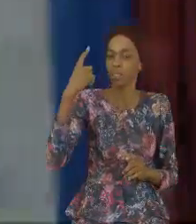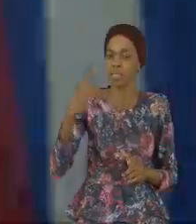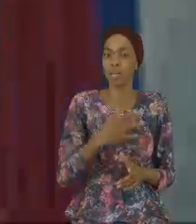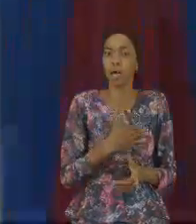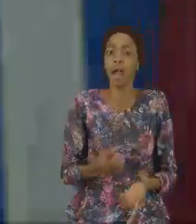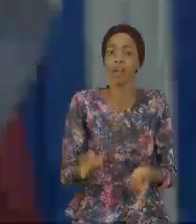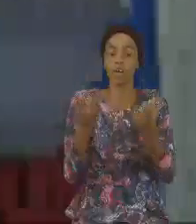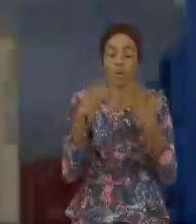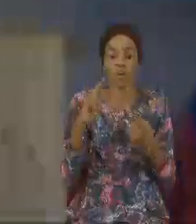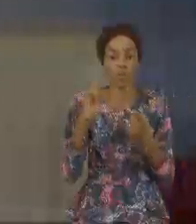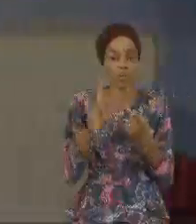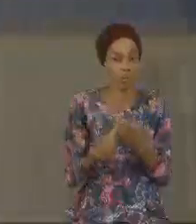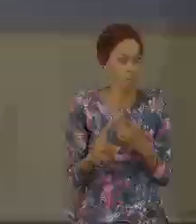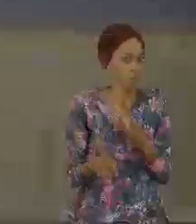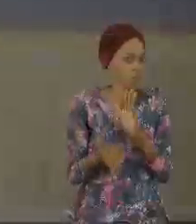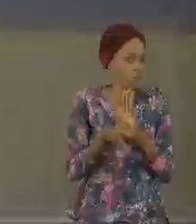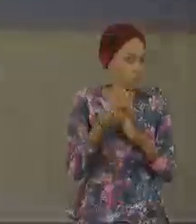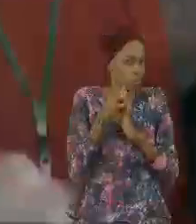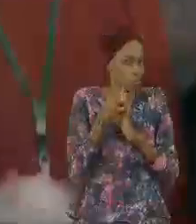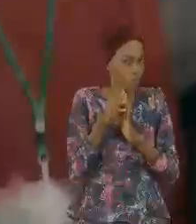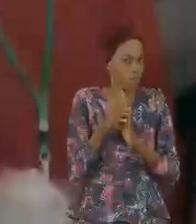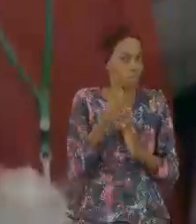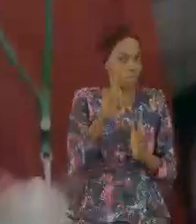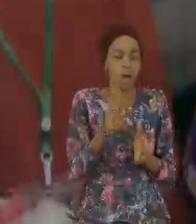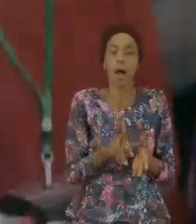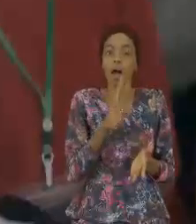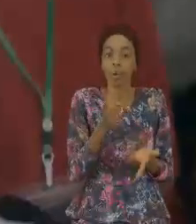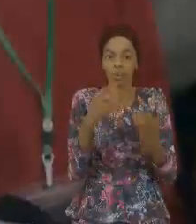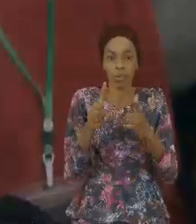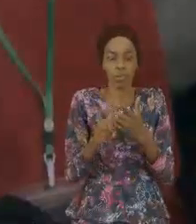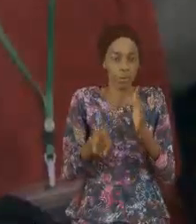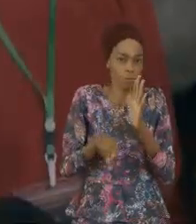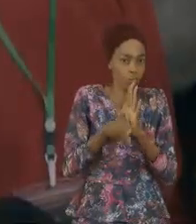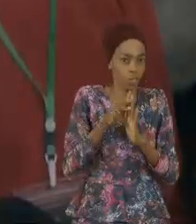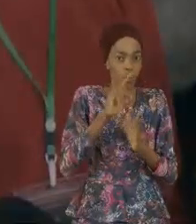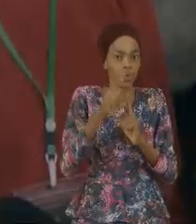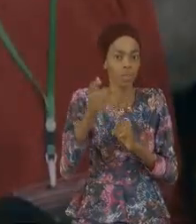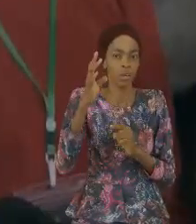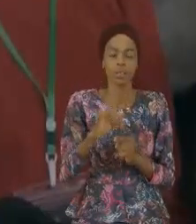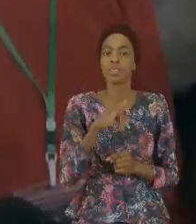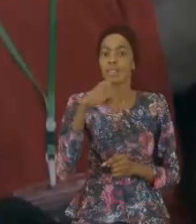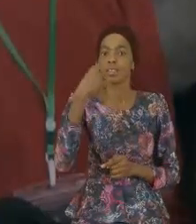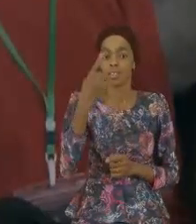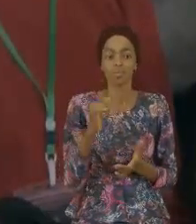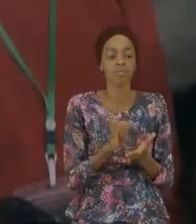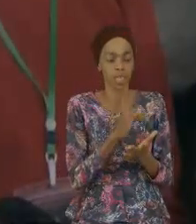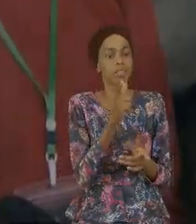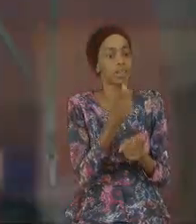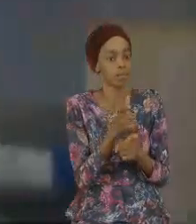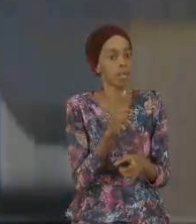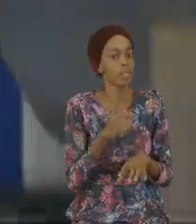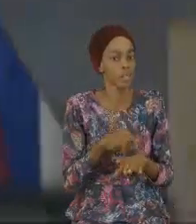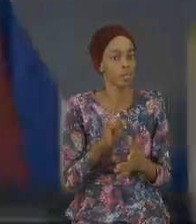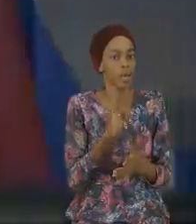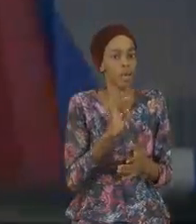come to years. You are coming to years. When the Lord will say that the right time now, I'm taking you